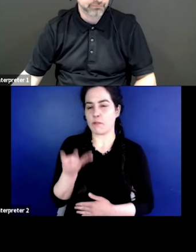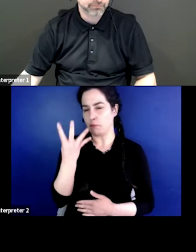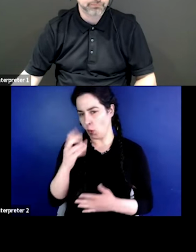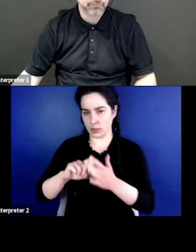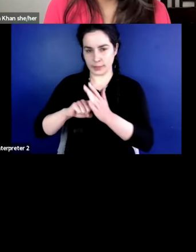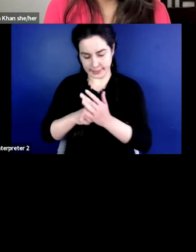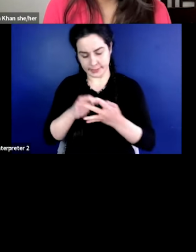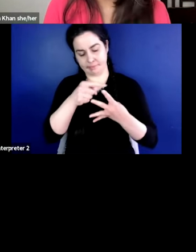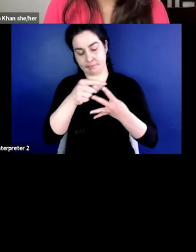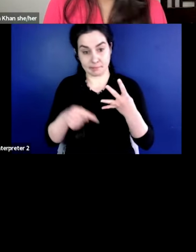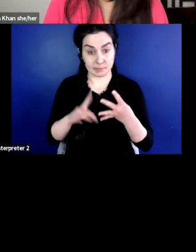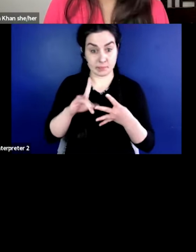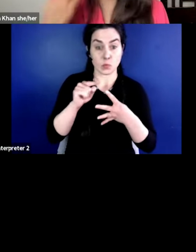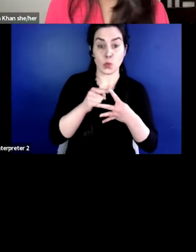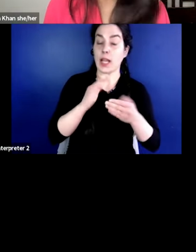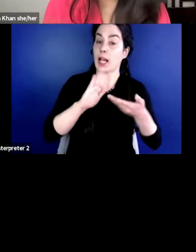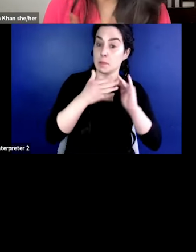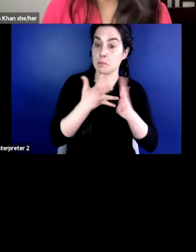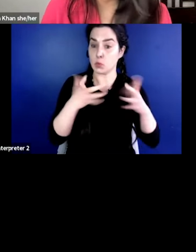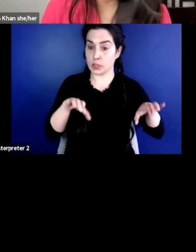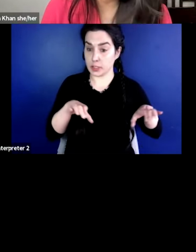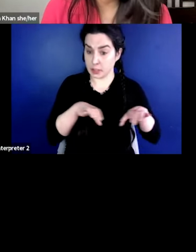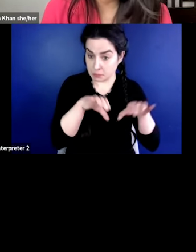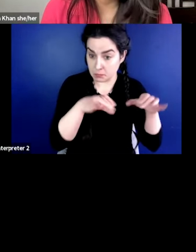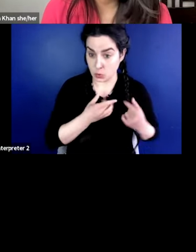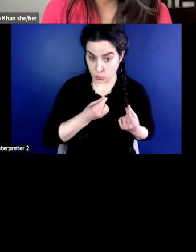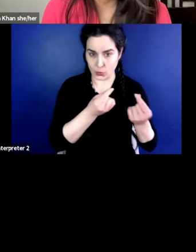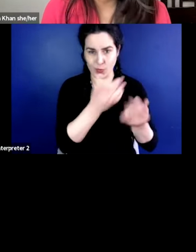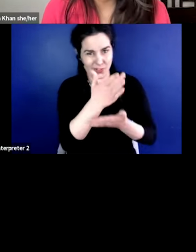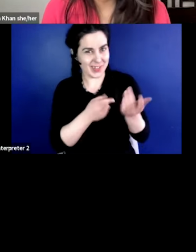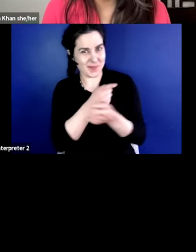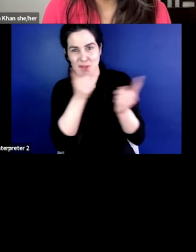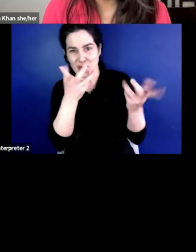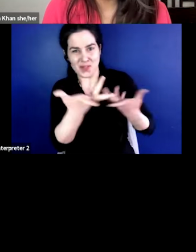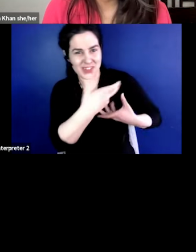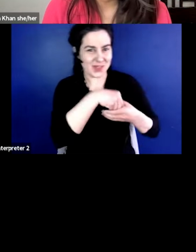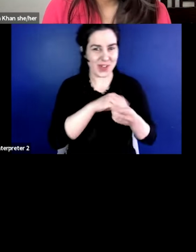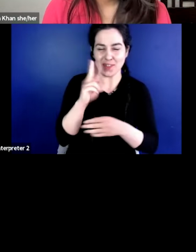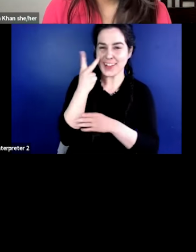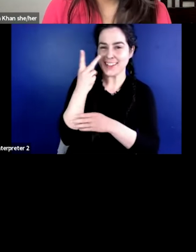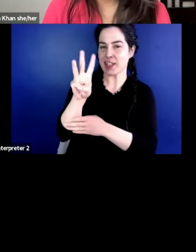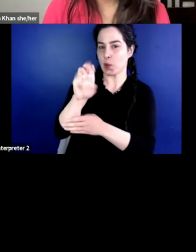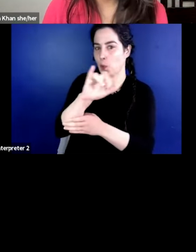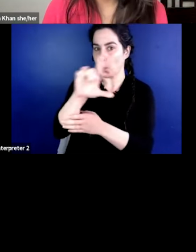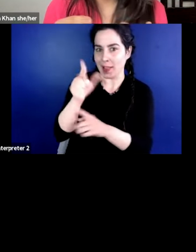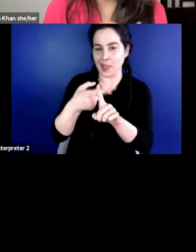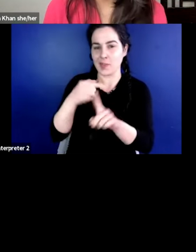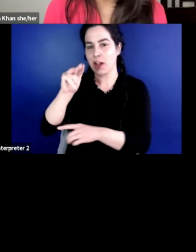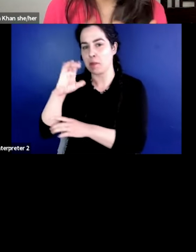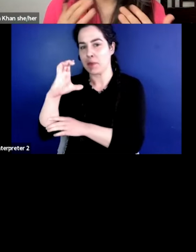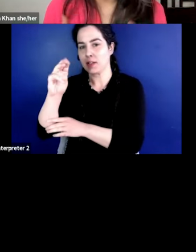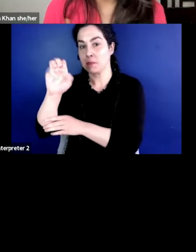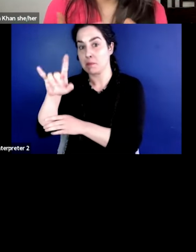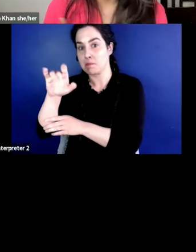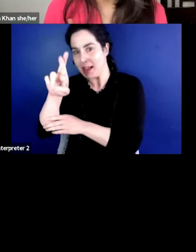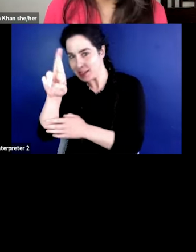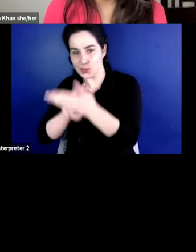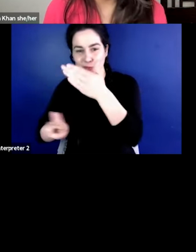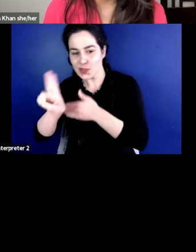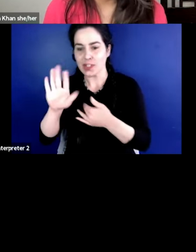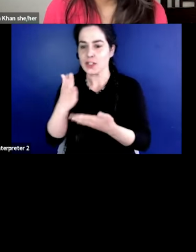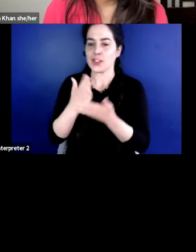where amazing people that some of you are on this, which is so great to see. I think Will's here from McMaster, some great folks that are just doing